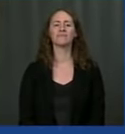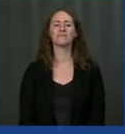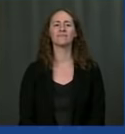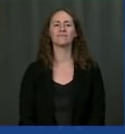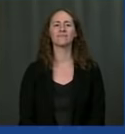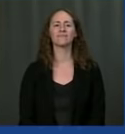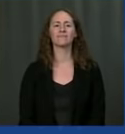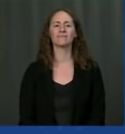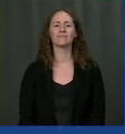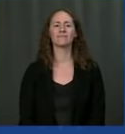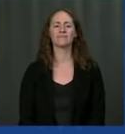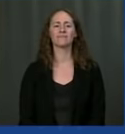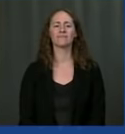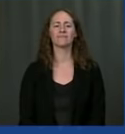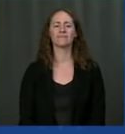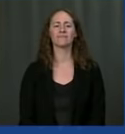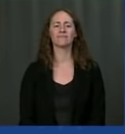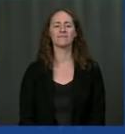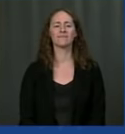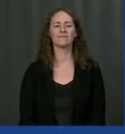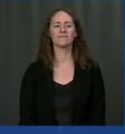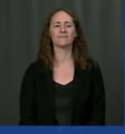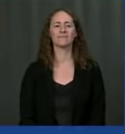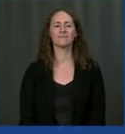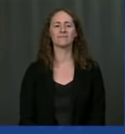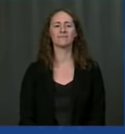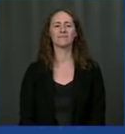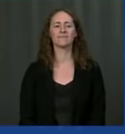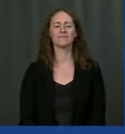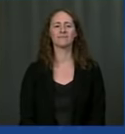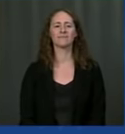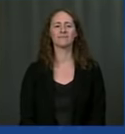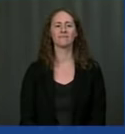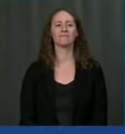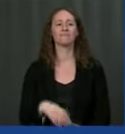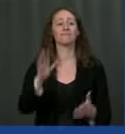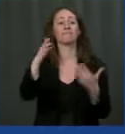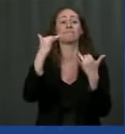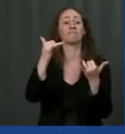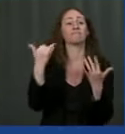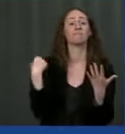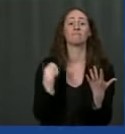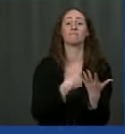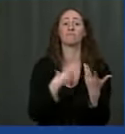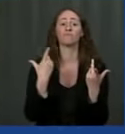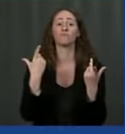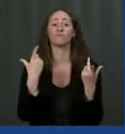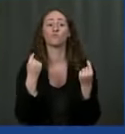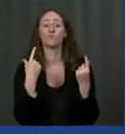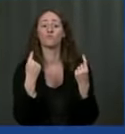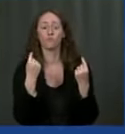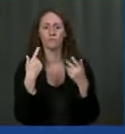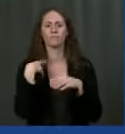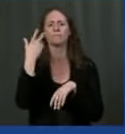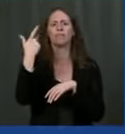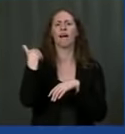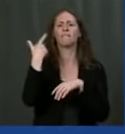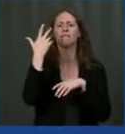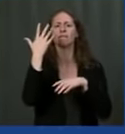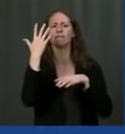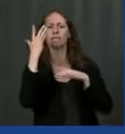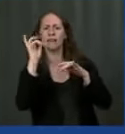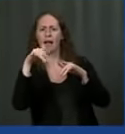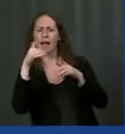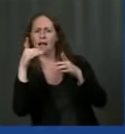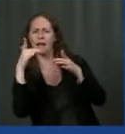Mayor Carmodel. I talked to him yesterday evening. He thought 40 people were on the island, couldn't get them off, including some firefighters. We have not had